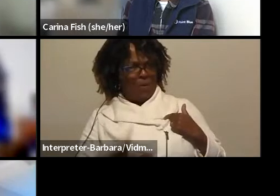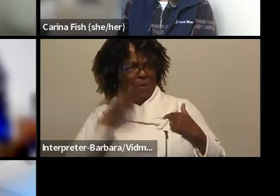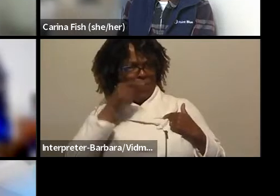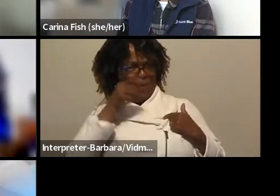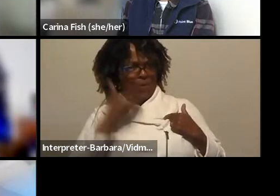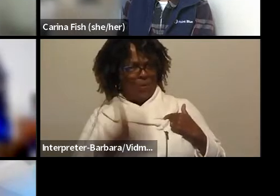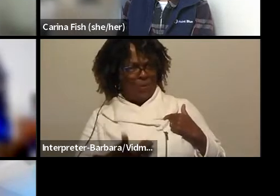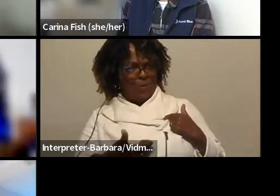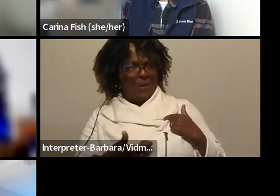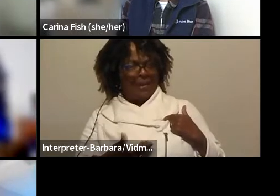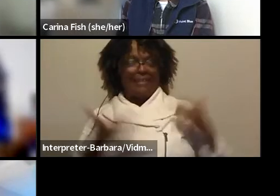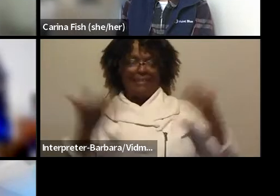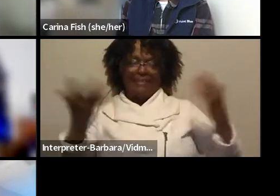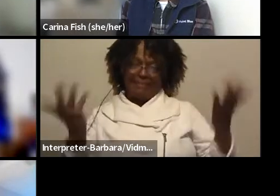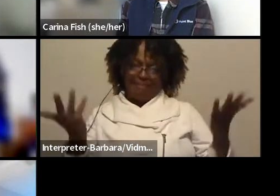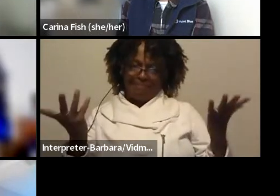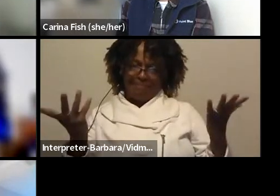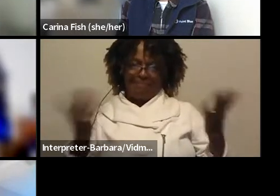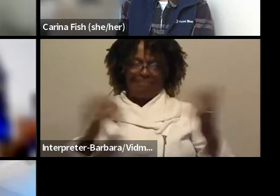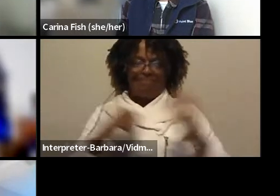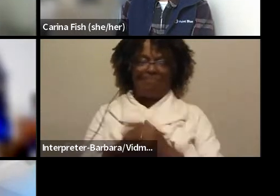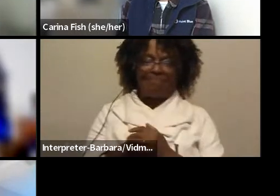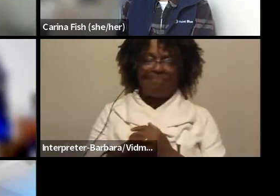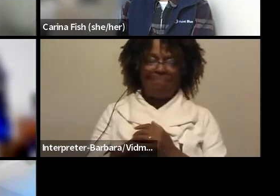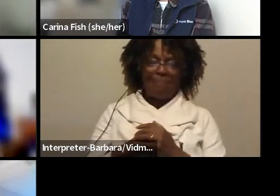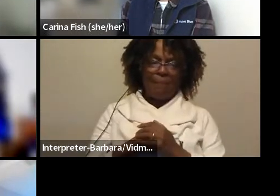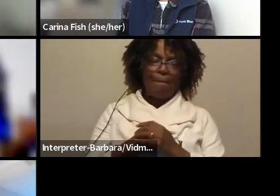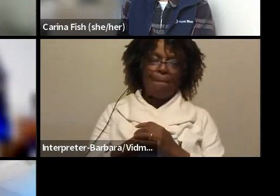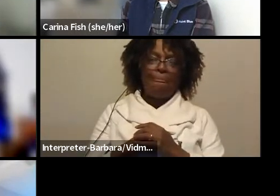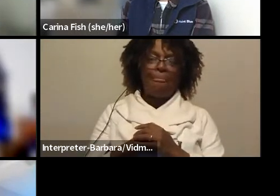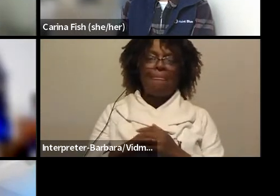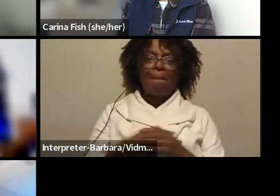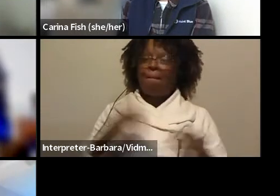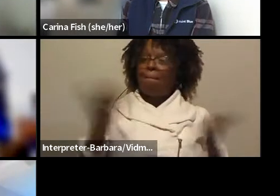Oops, sorry. I don't see any answers in the chat yet.